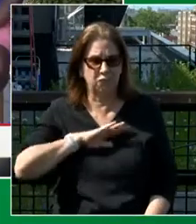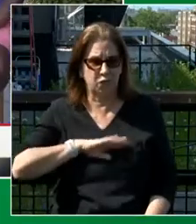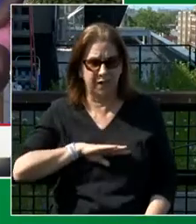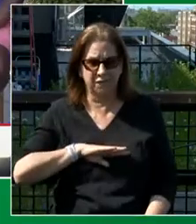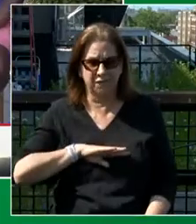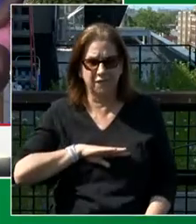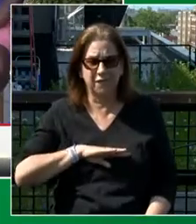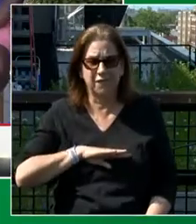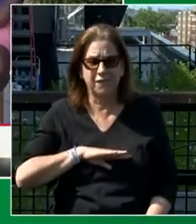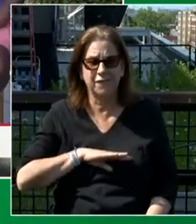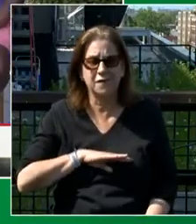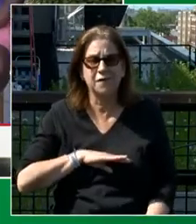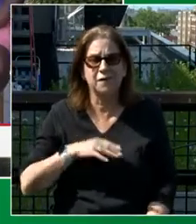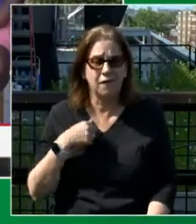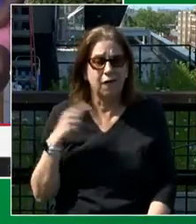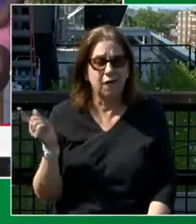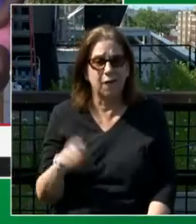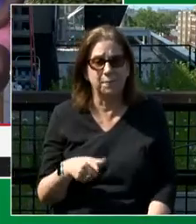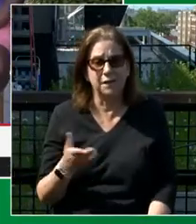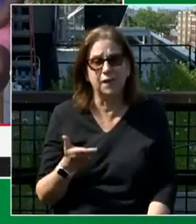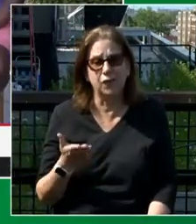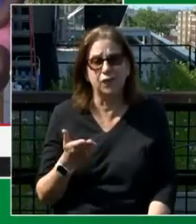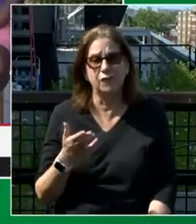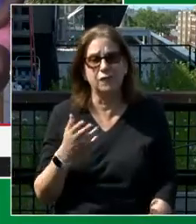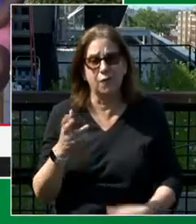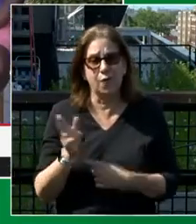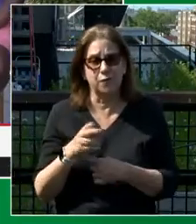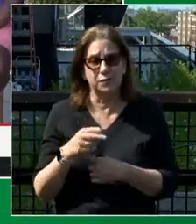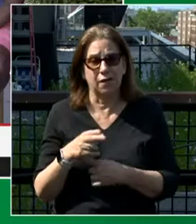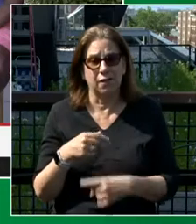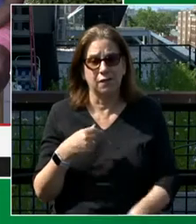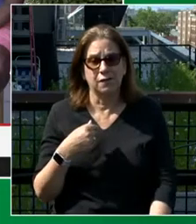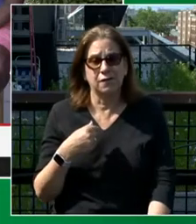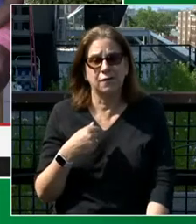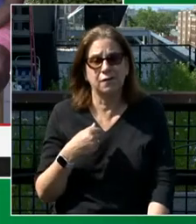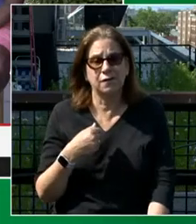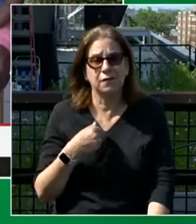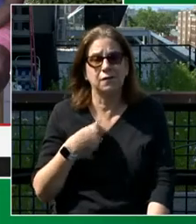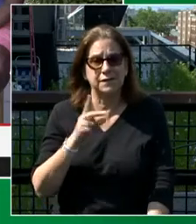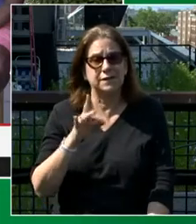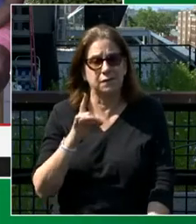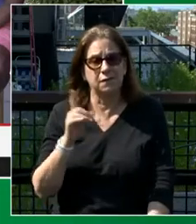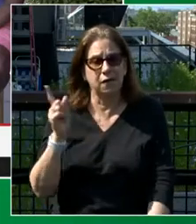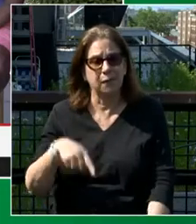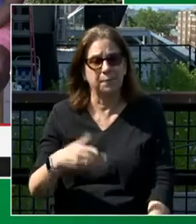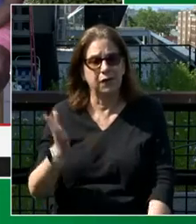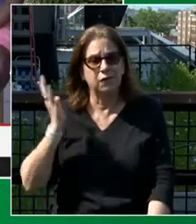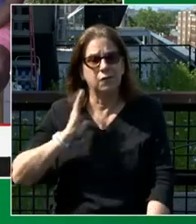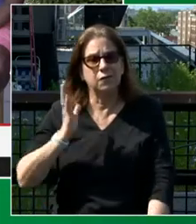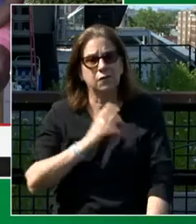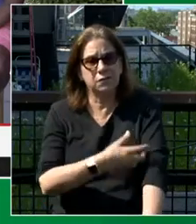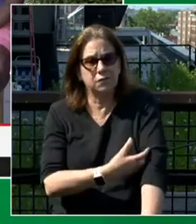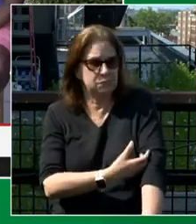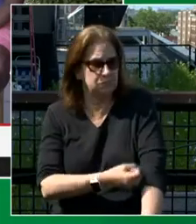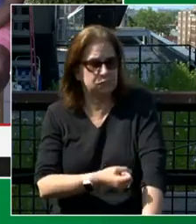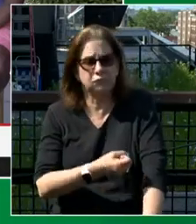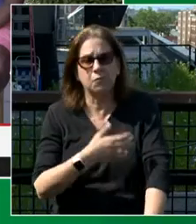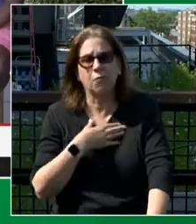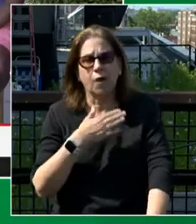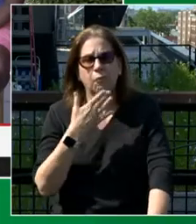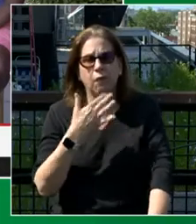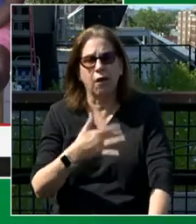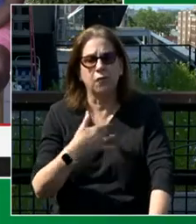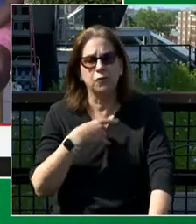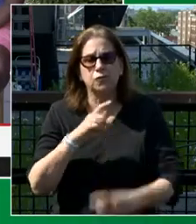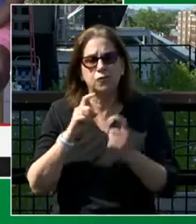a partnership with American Red Cross. Yep. And so I think people wanting to do it in a familiar place, too. Yes. Is important. So